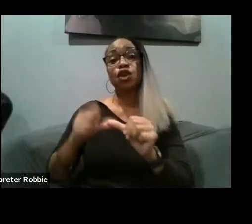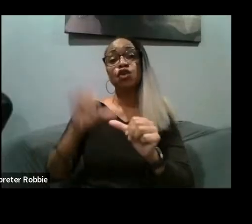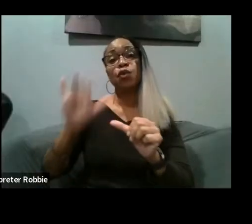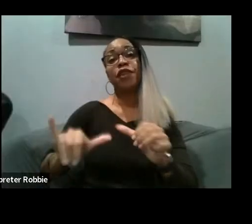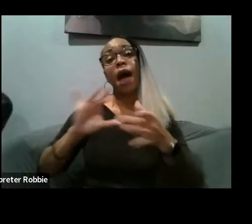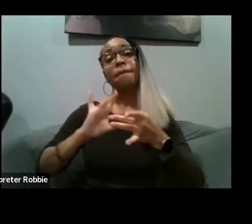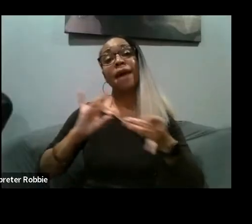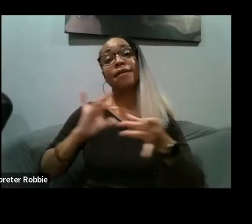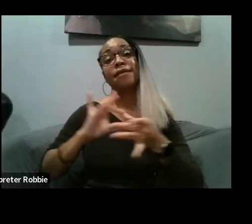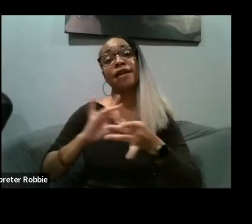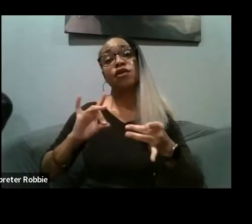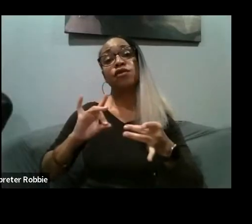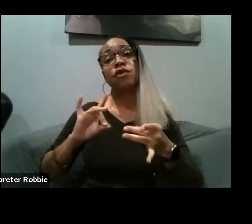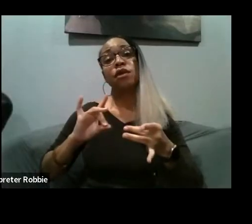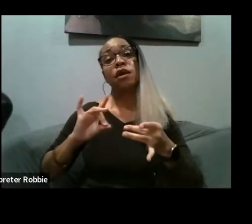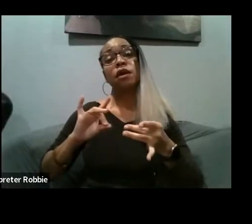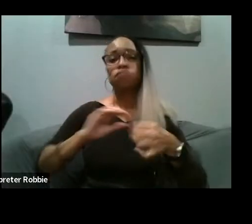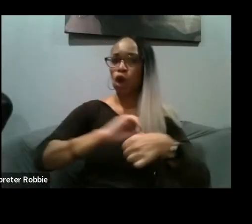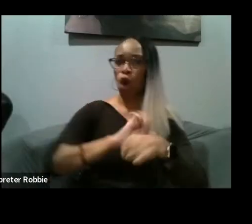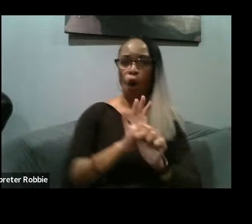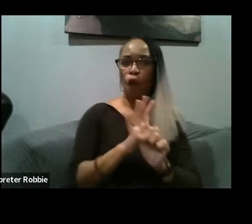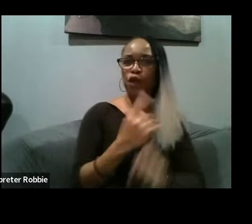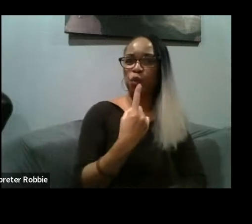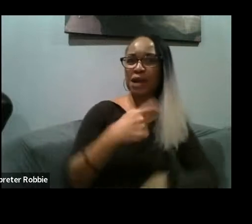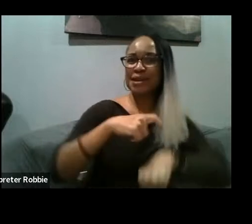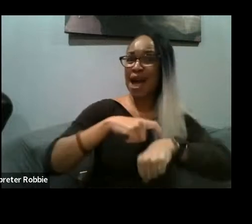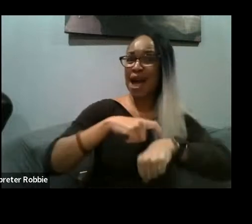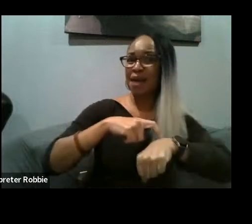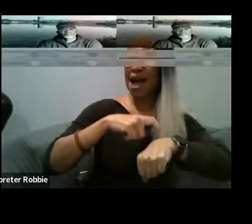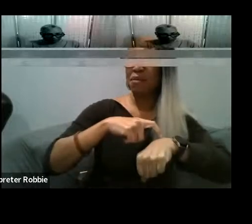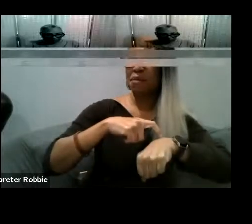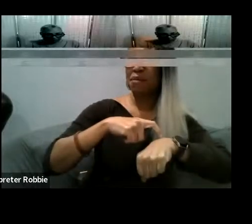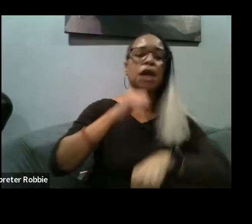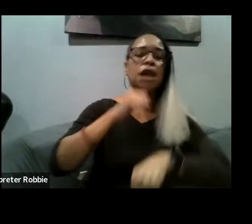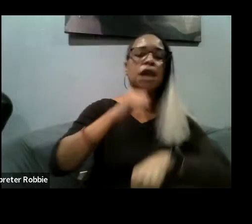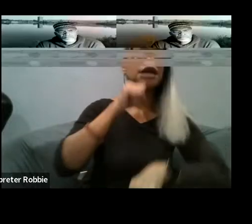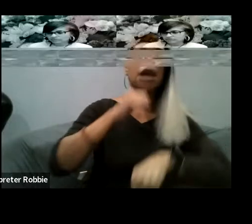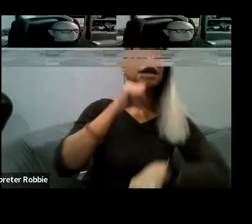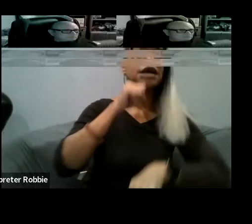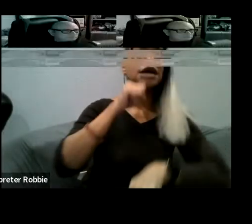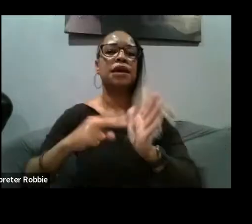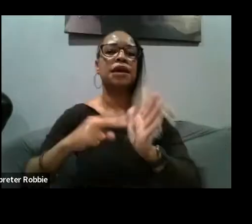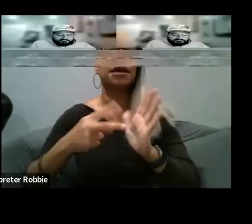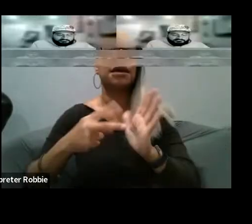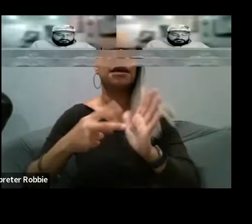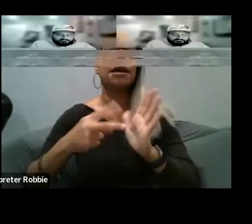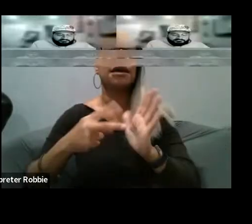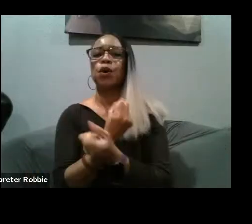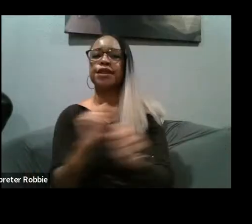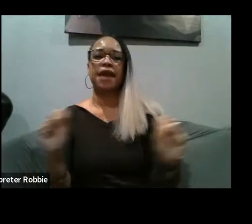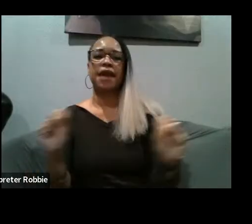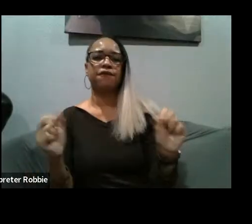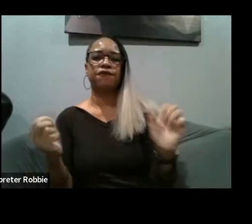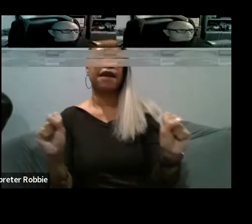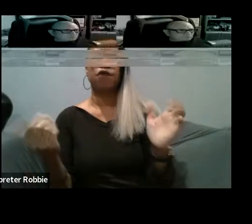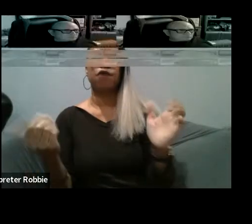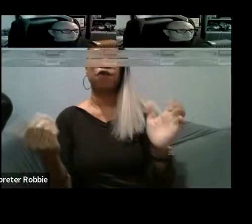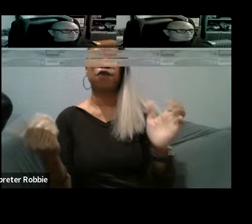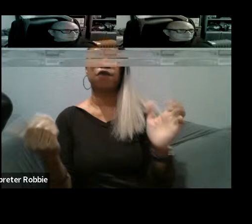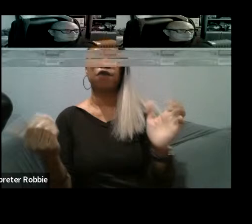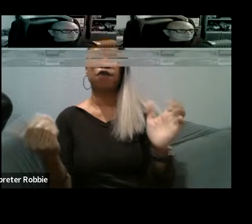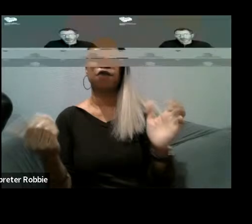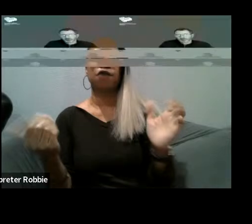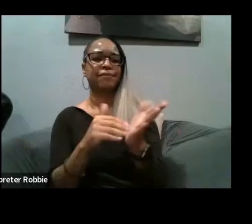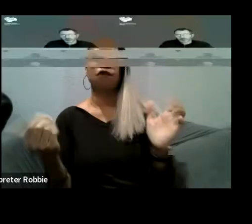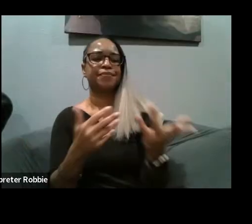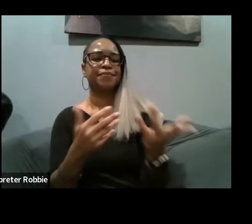got COVID once, you got COVID once. It doesn't mean that you're safe from getting it again. We're seen